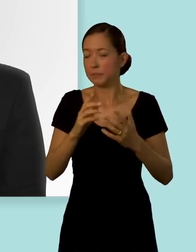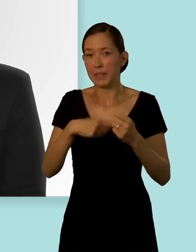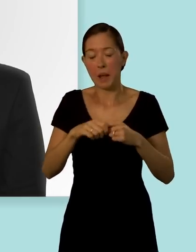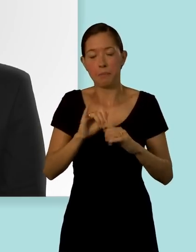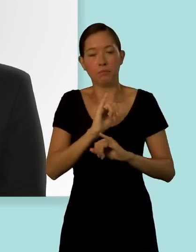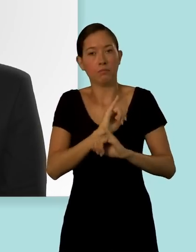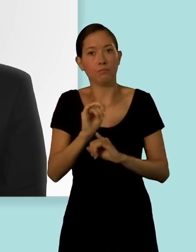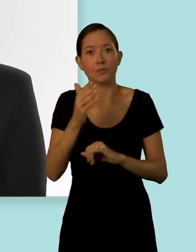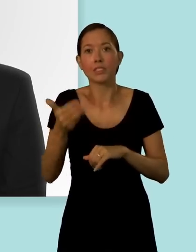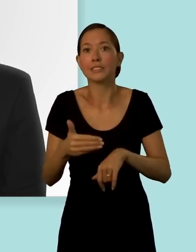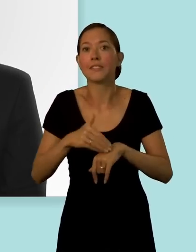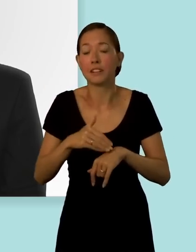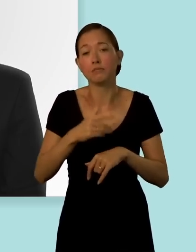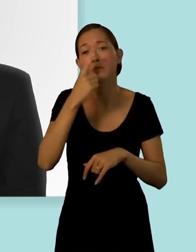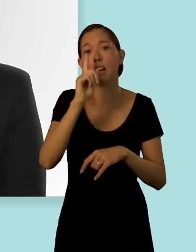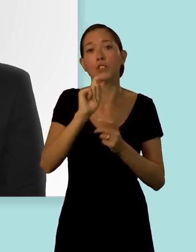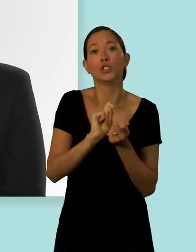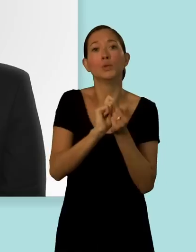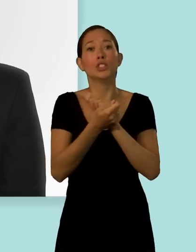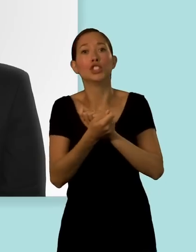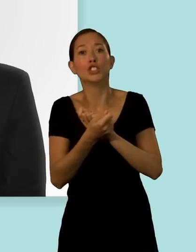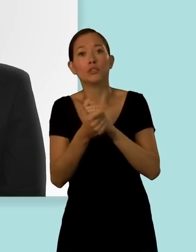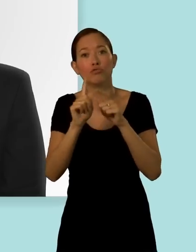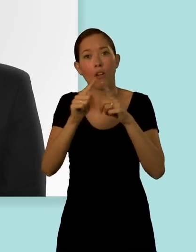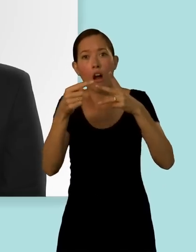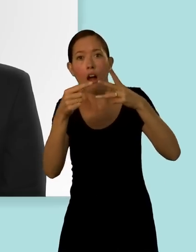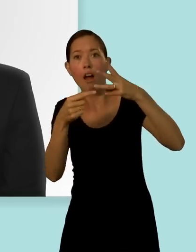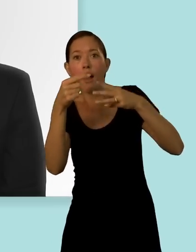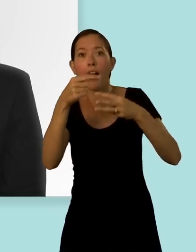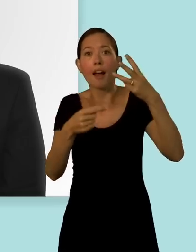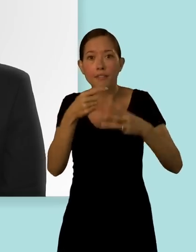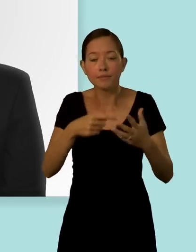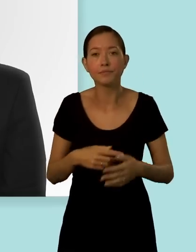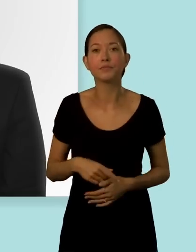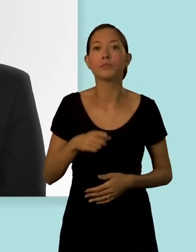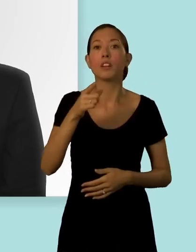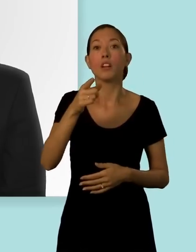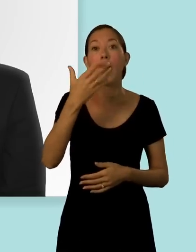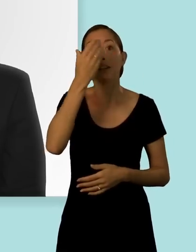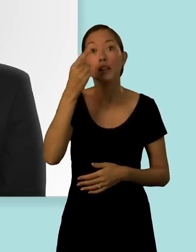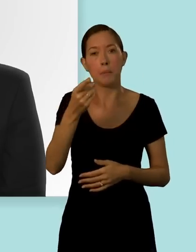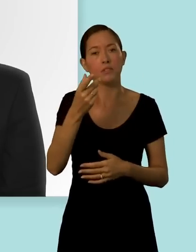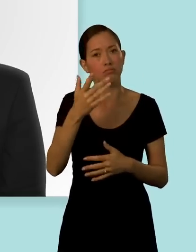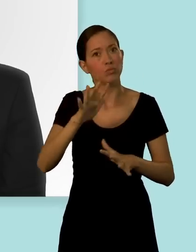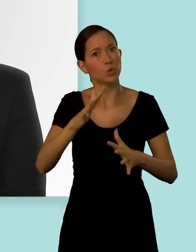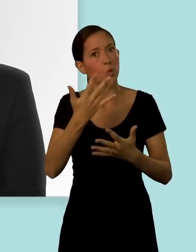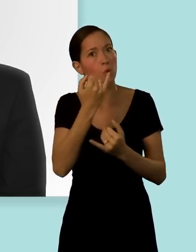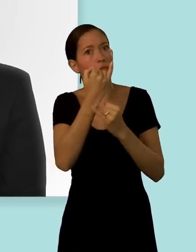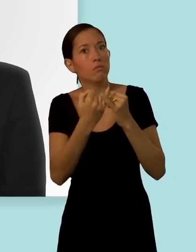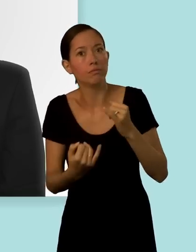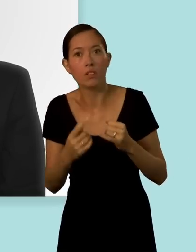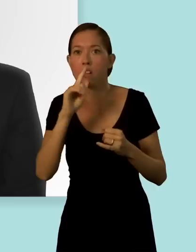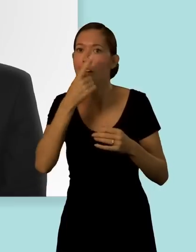to switch and try one of the others. People who have moderate Alzheimer's disease but can't take any of the 3 drugs we've just talked